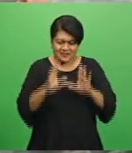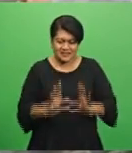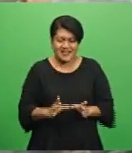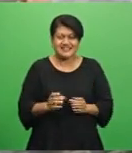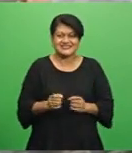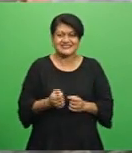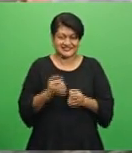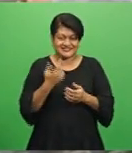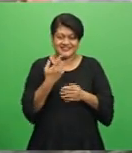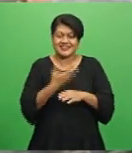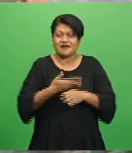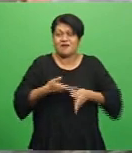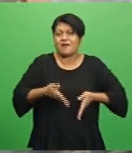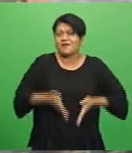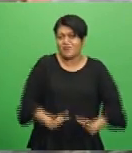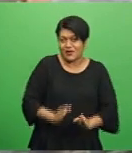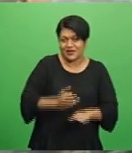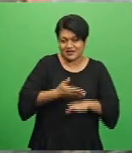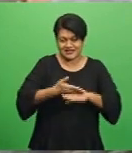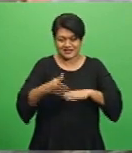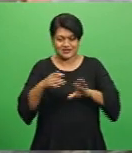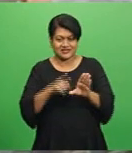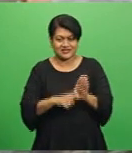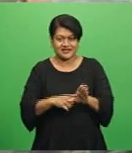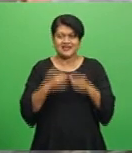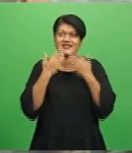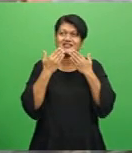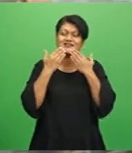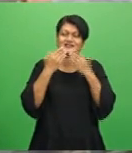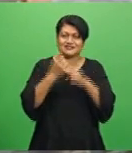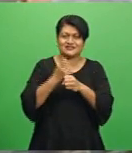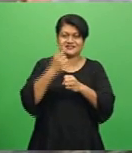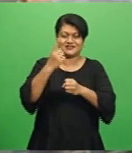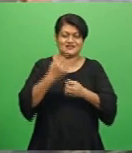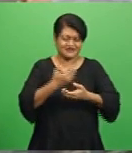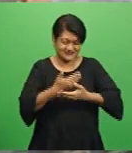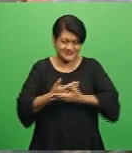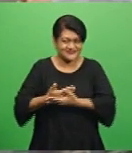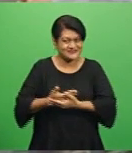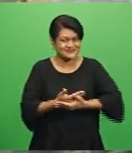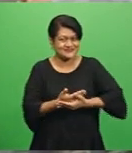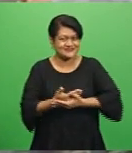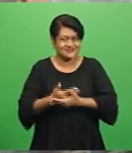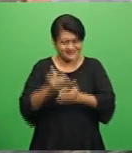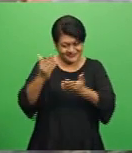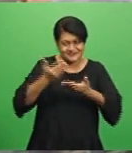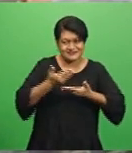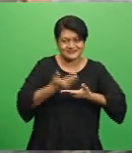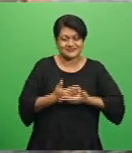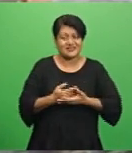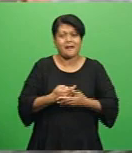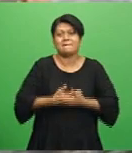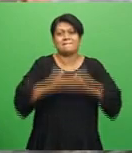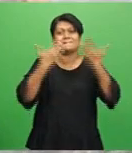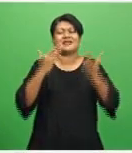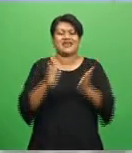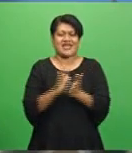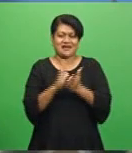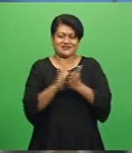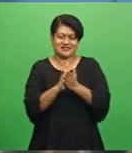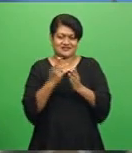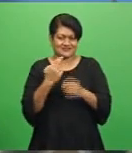and I'm thankful to God for giving us our little bundle of joy, and It's a big happiness for our